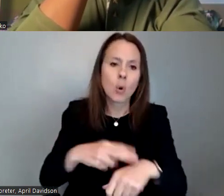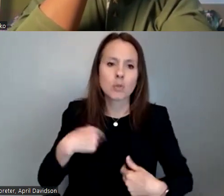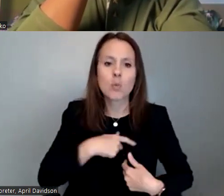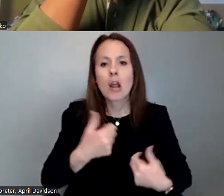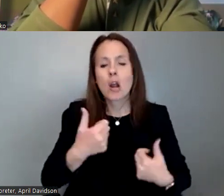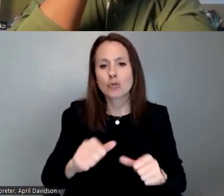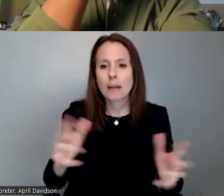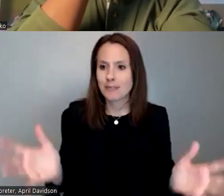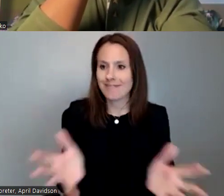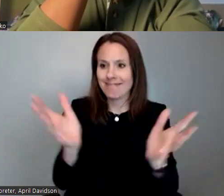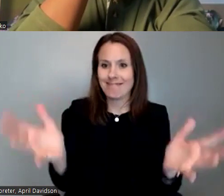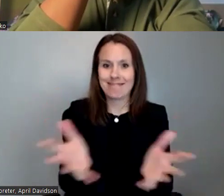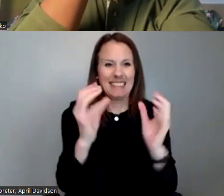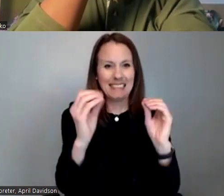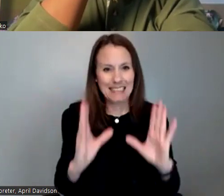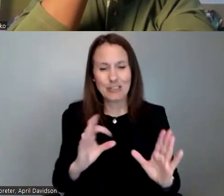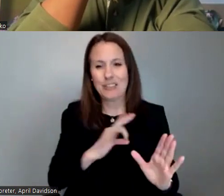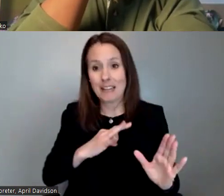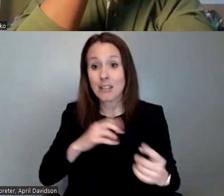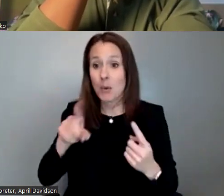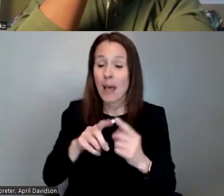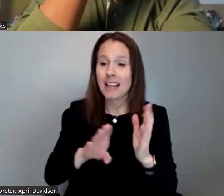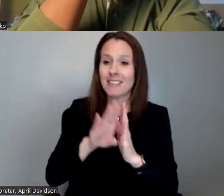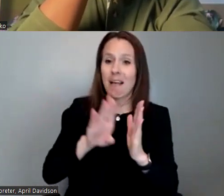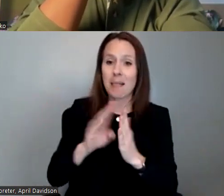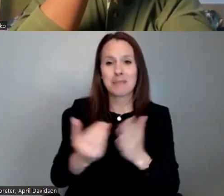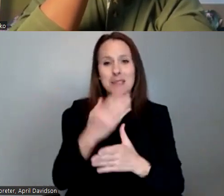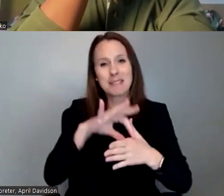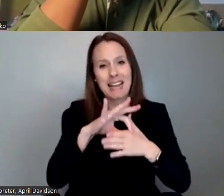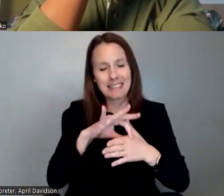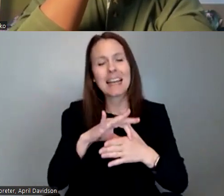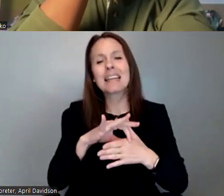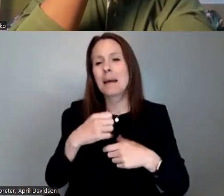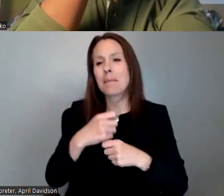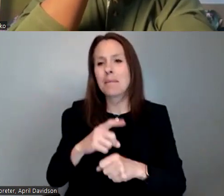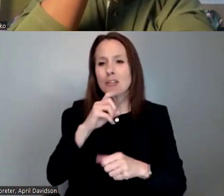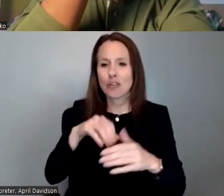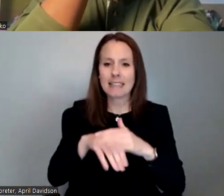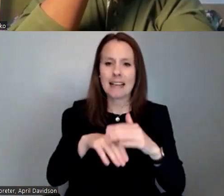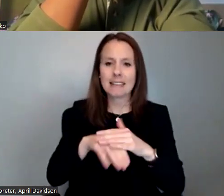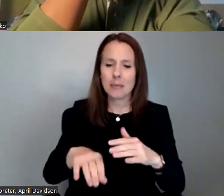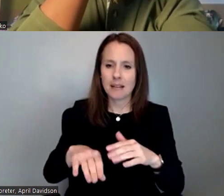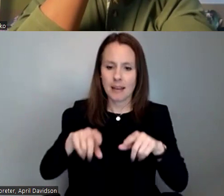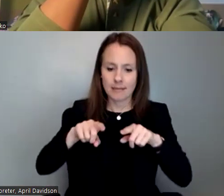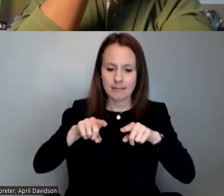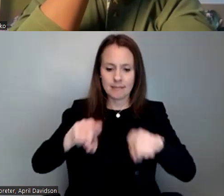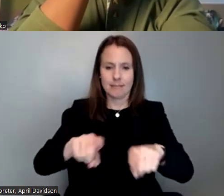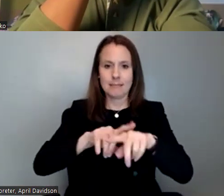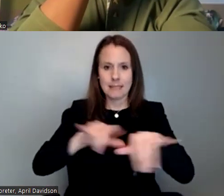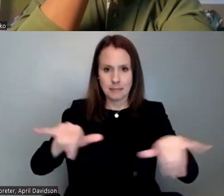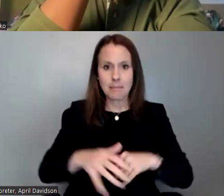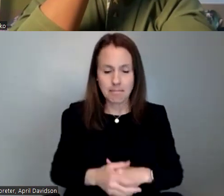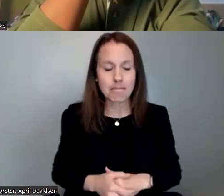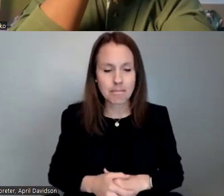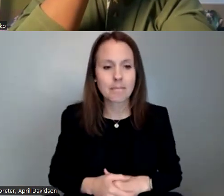our faculty to, when they're creating new content, to create that accessibly from the get-go. So more or less,